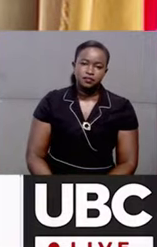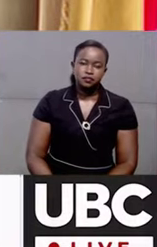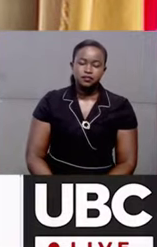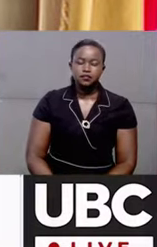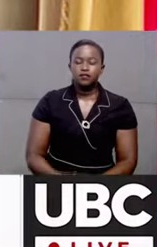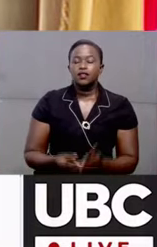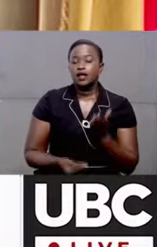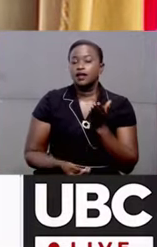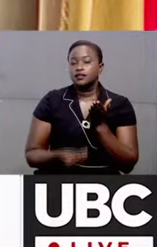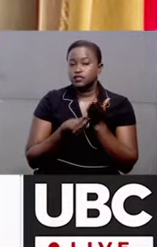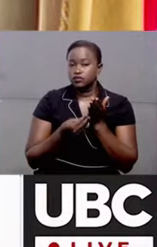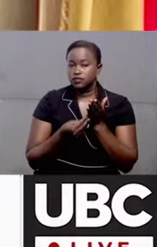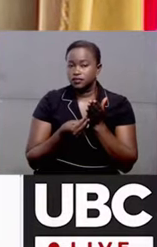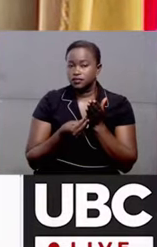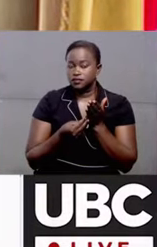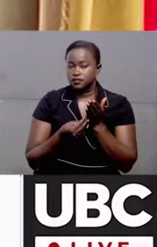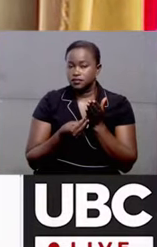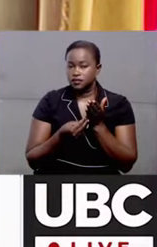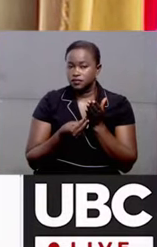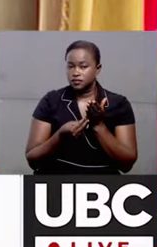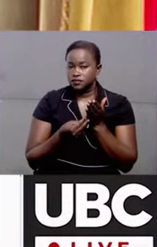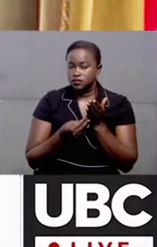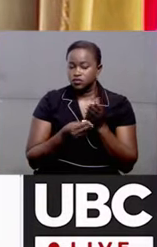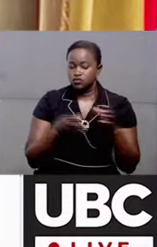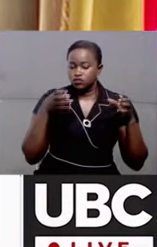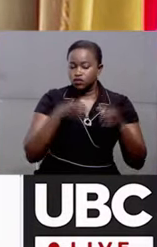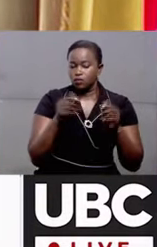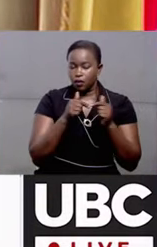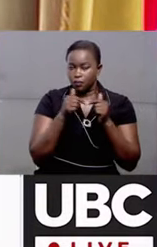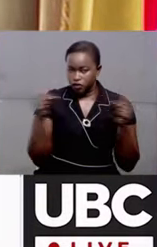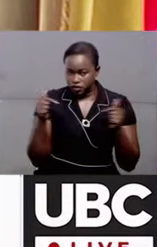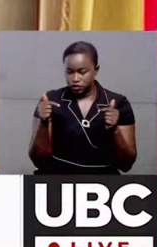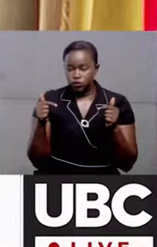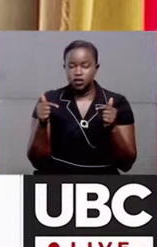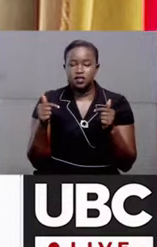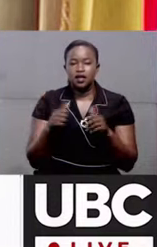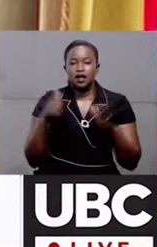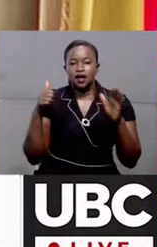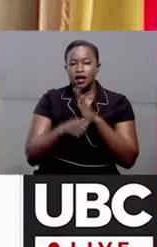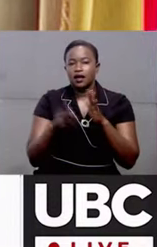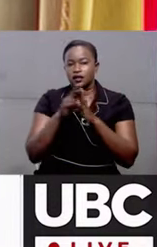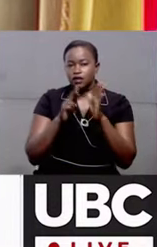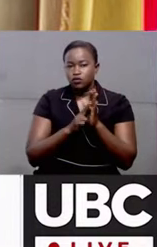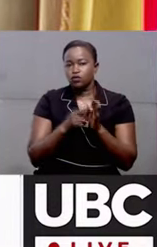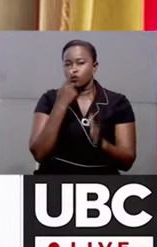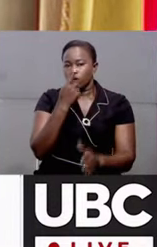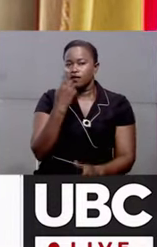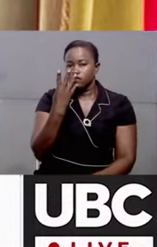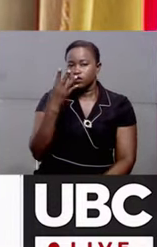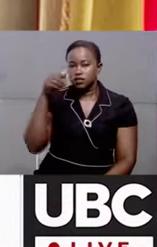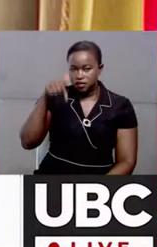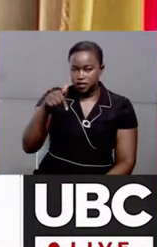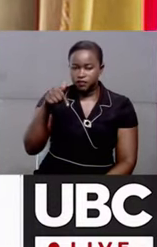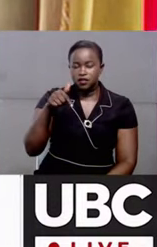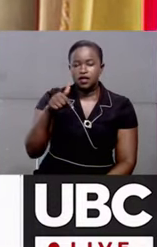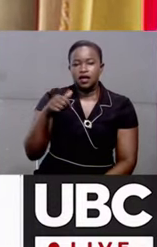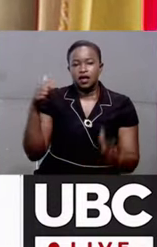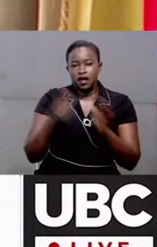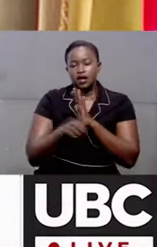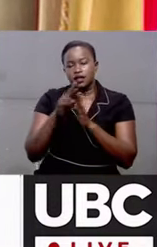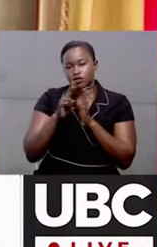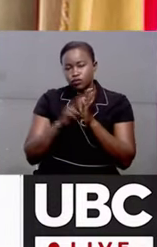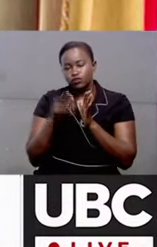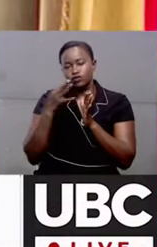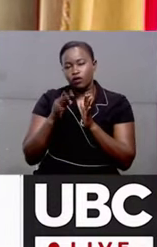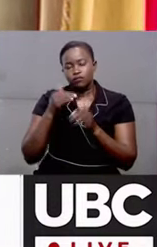In addition, the opposition is required under Rule 147 of the Rules of